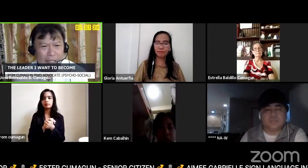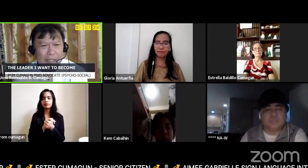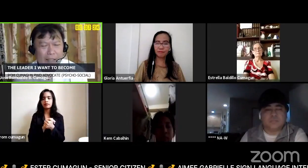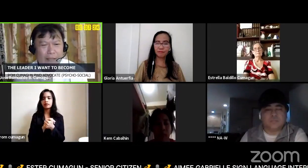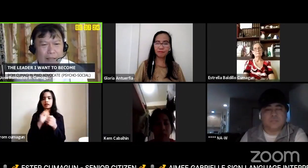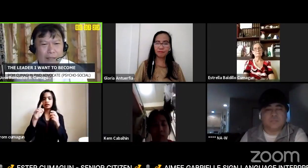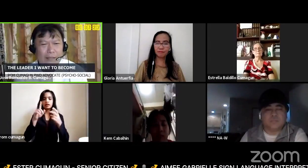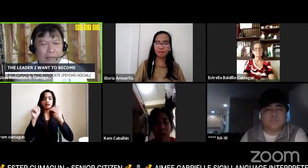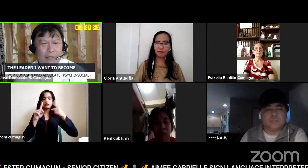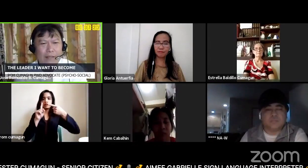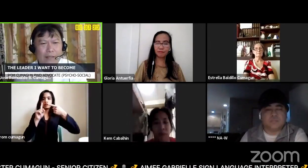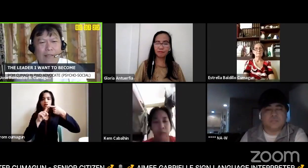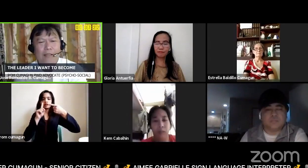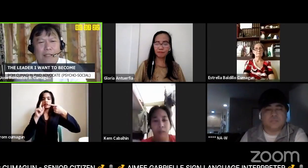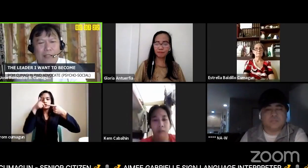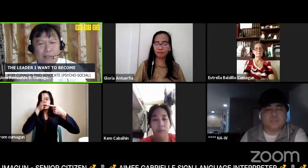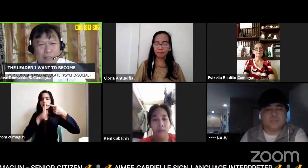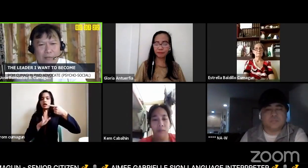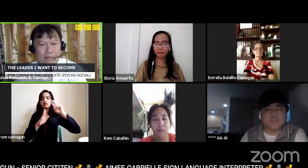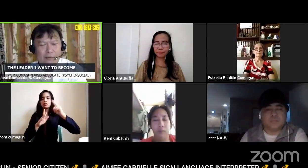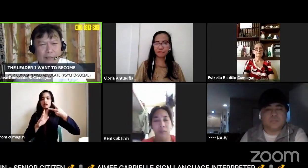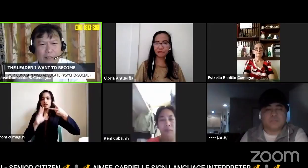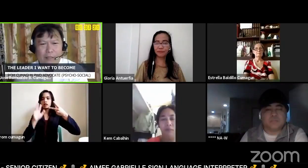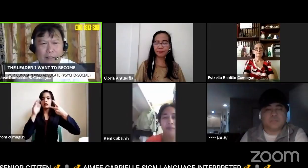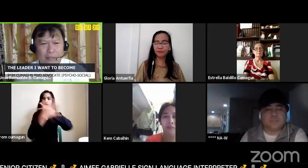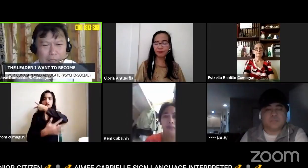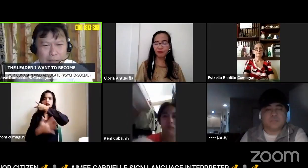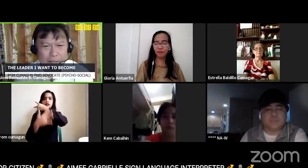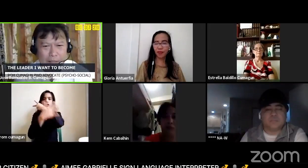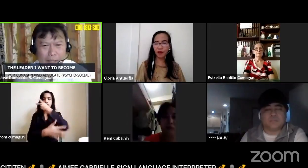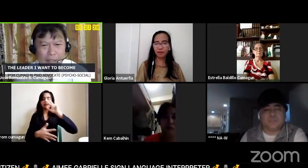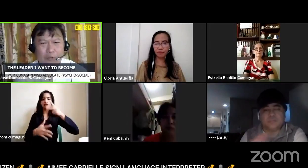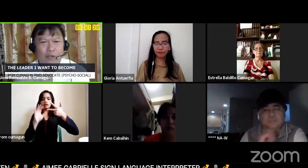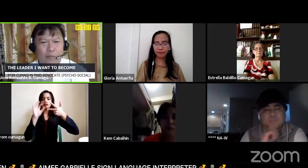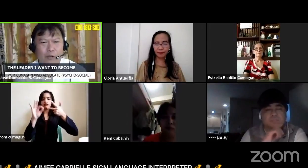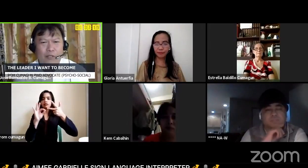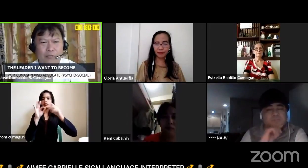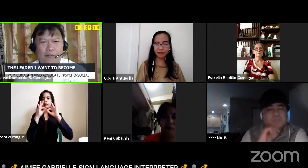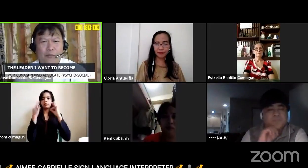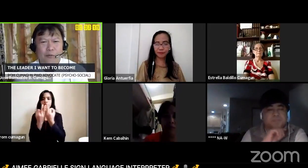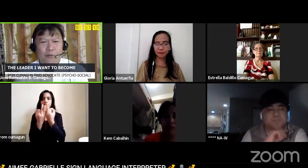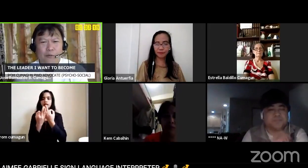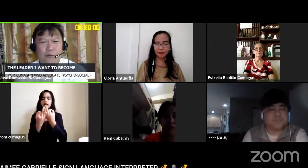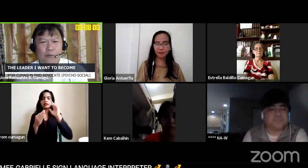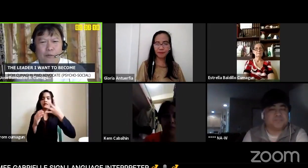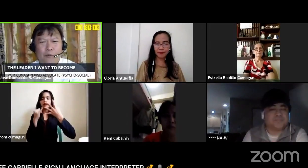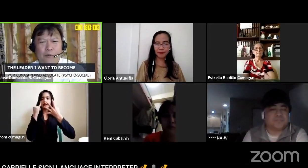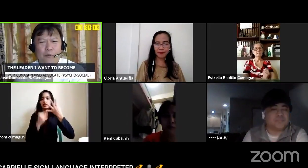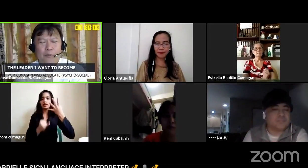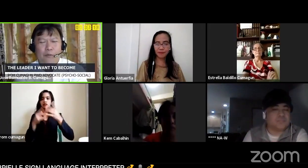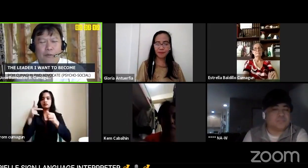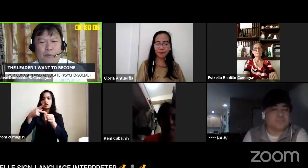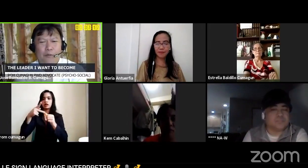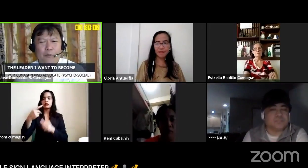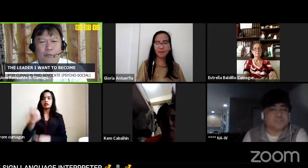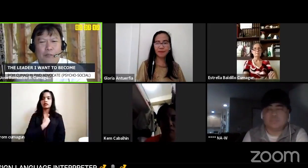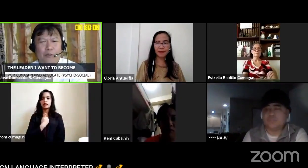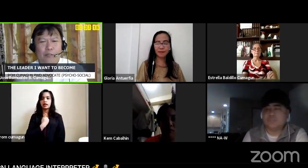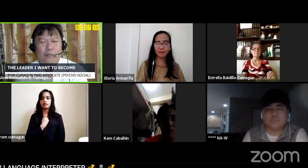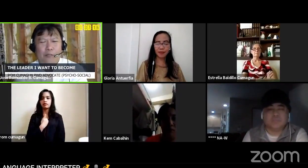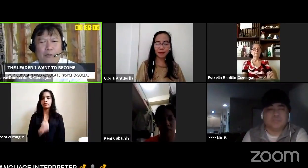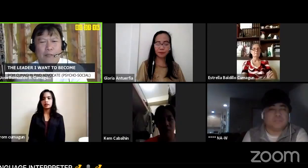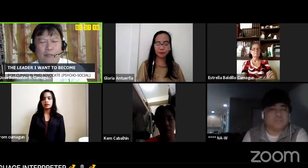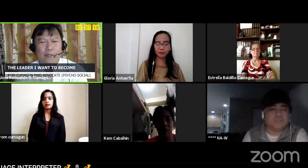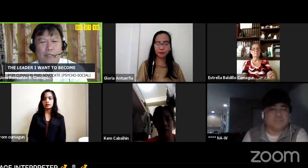country, family, and self. And it all boils down to